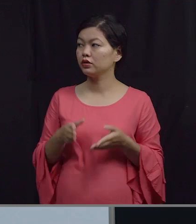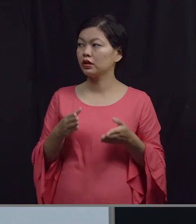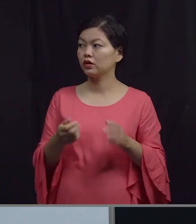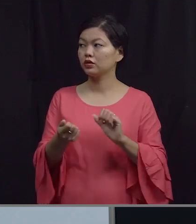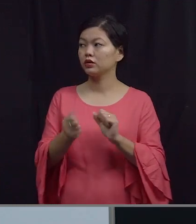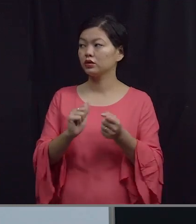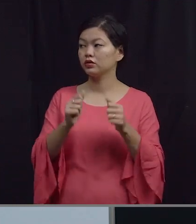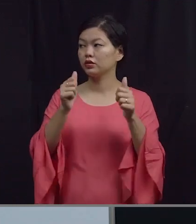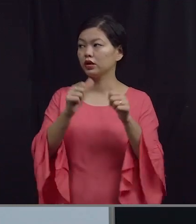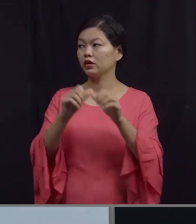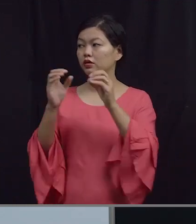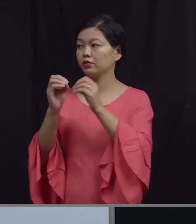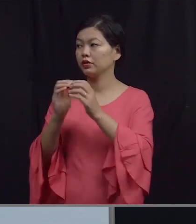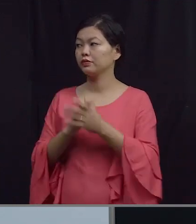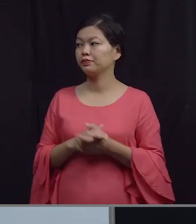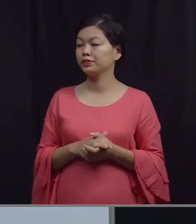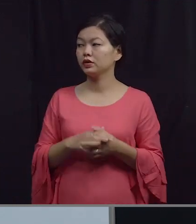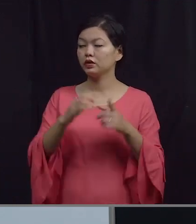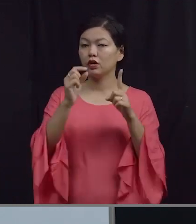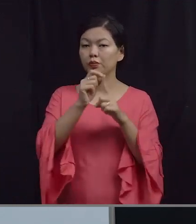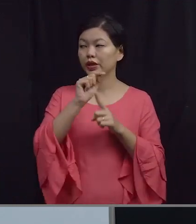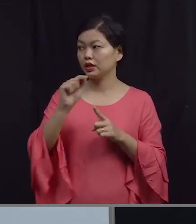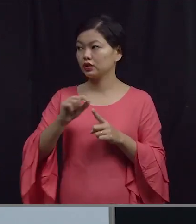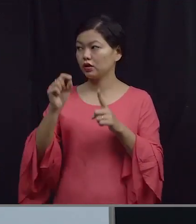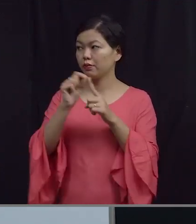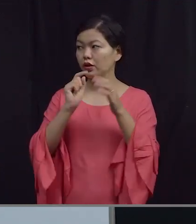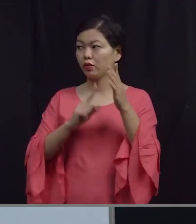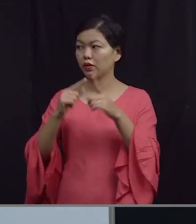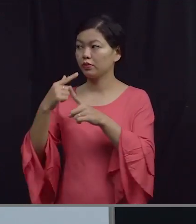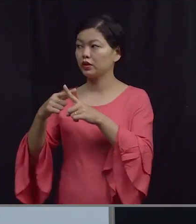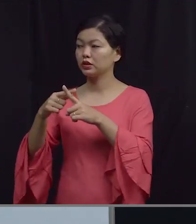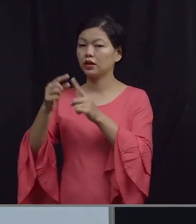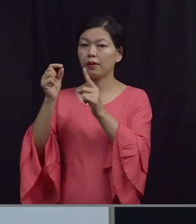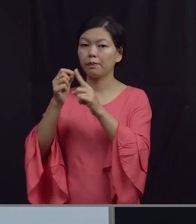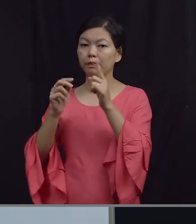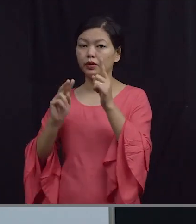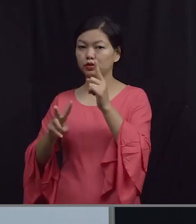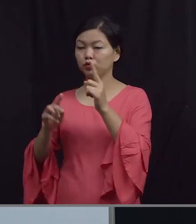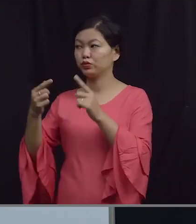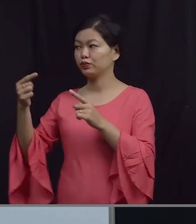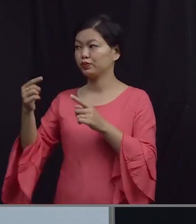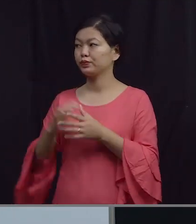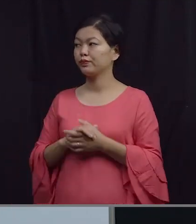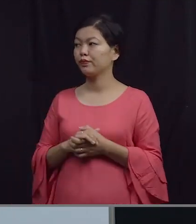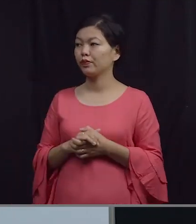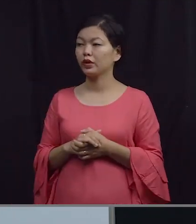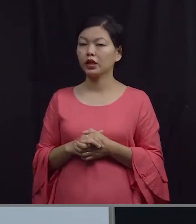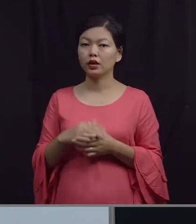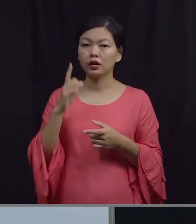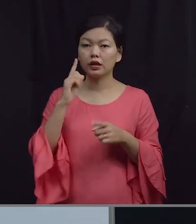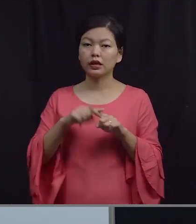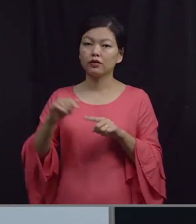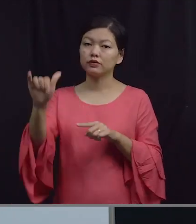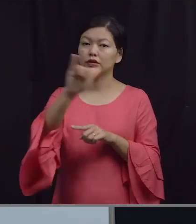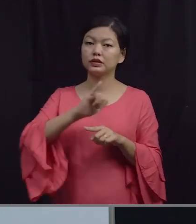this is how I can reduce this equation for the power of lens. And likewise, if you connect it, like if you combine